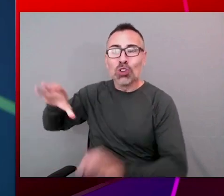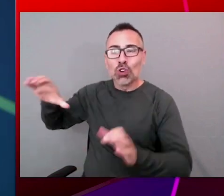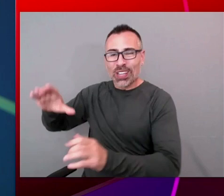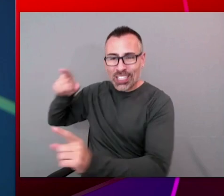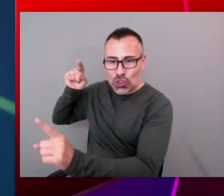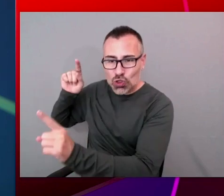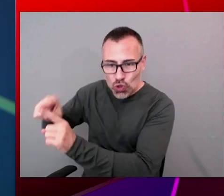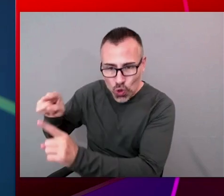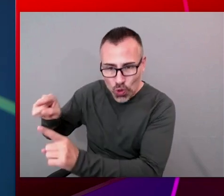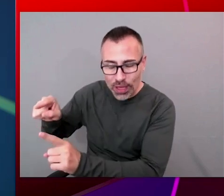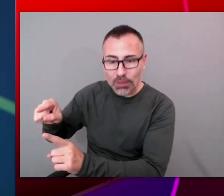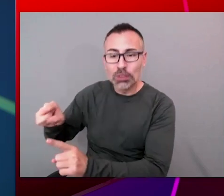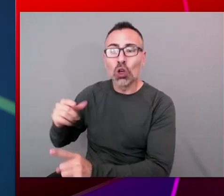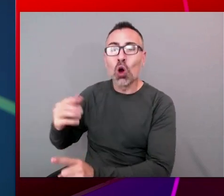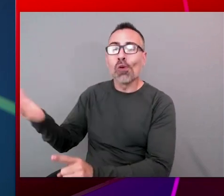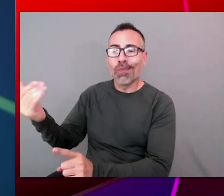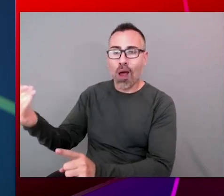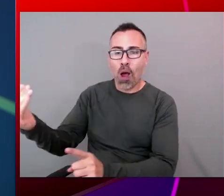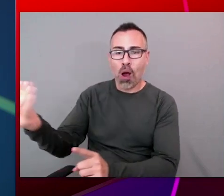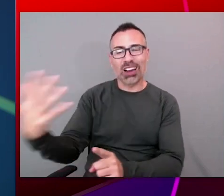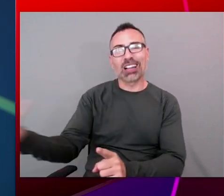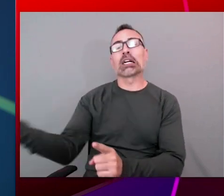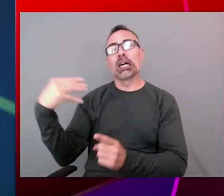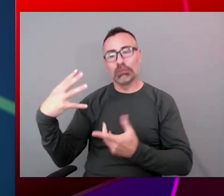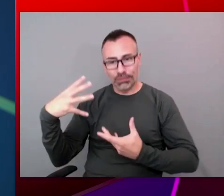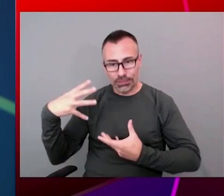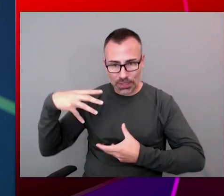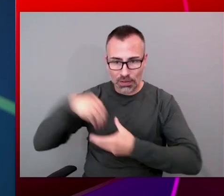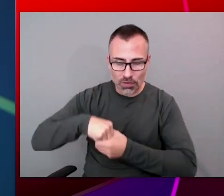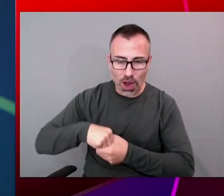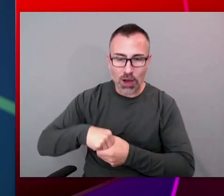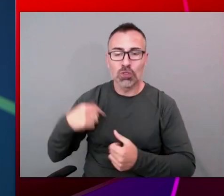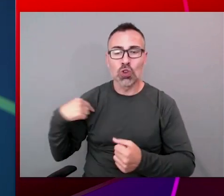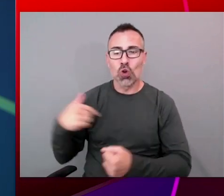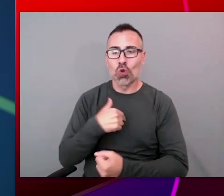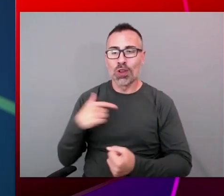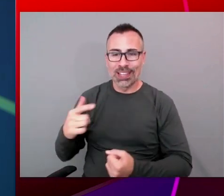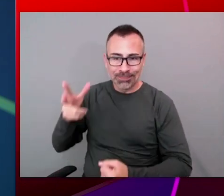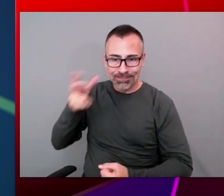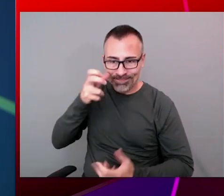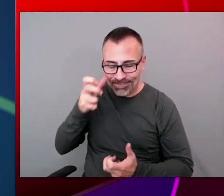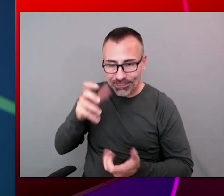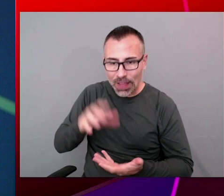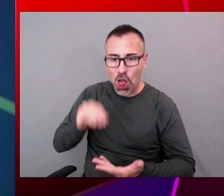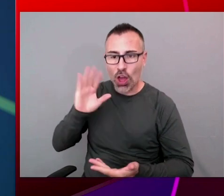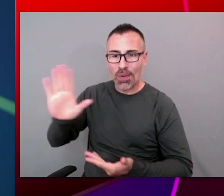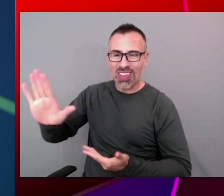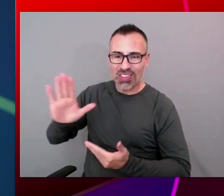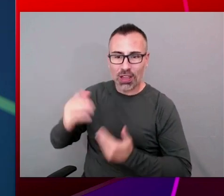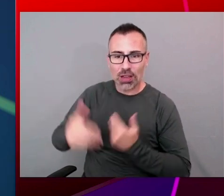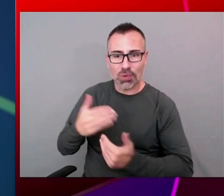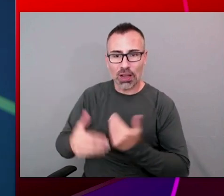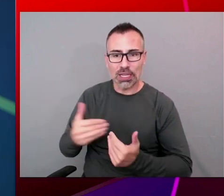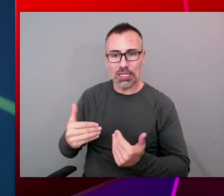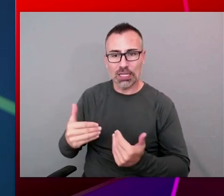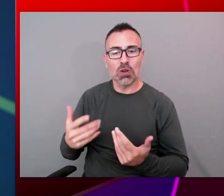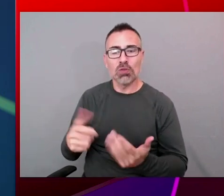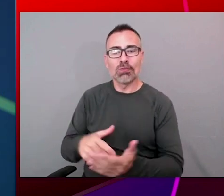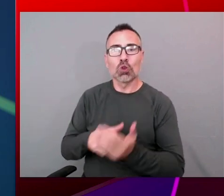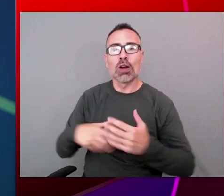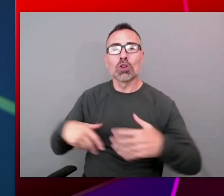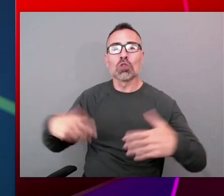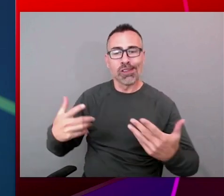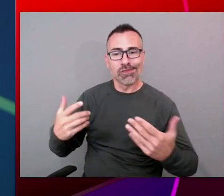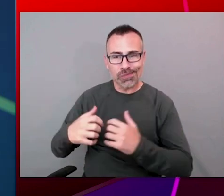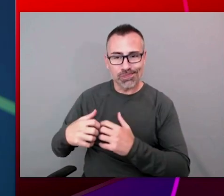educators, so we can learn about their processes and what it takes to build a program. and that's really important for us. We also are